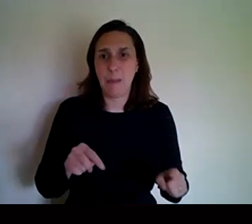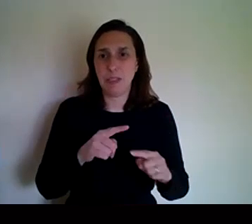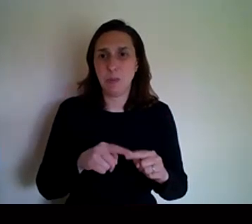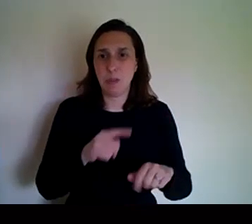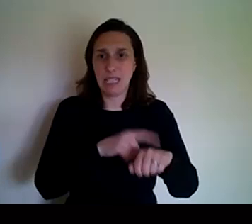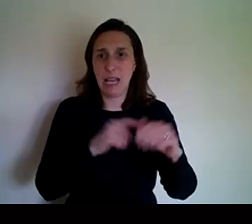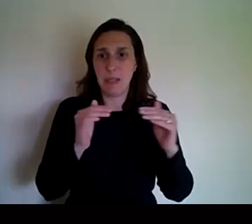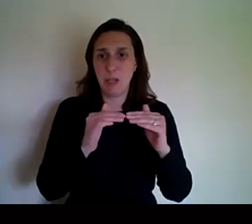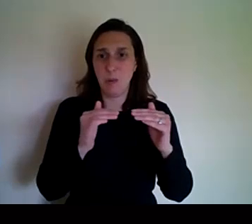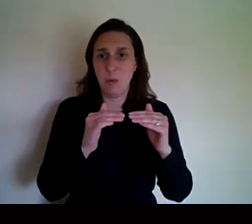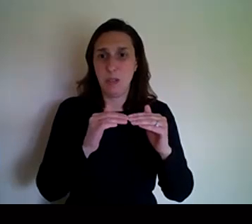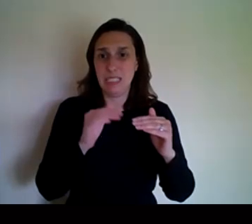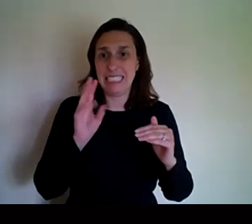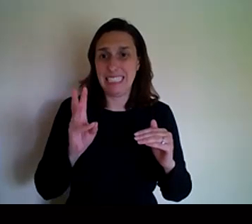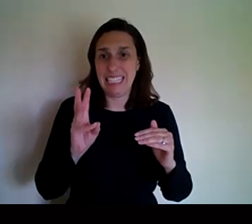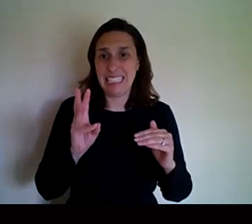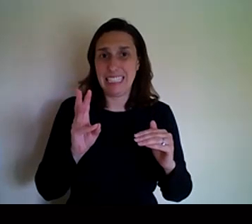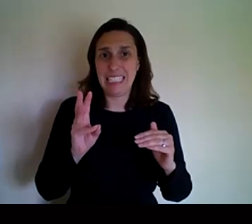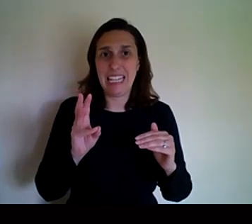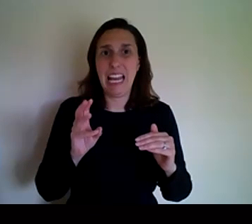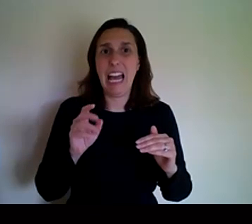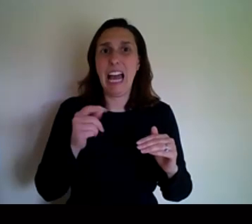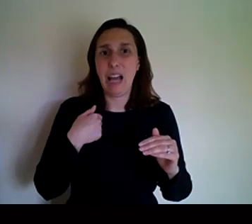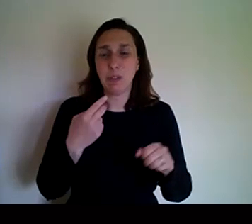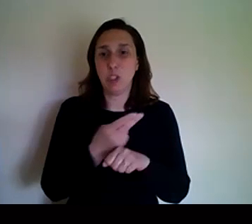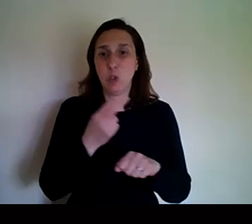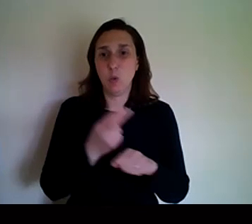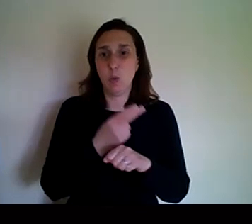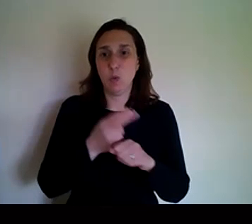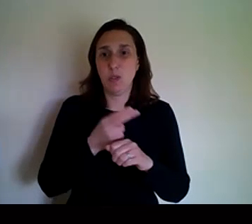6. I want to go to the far end. I'm going to go to this one here.